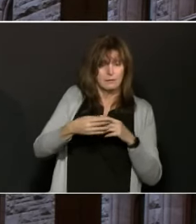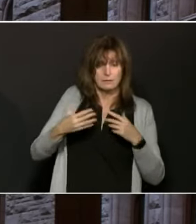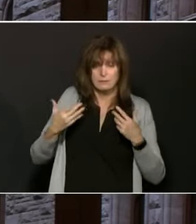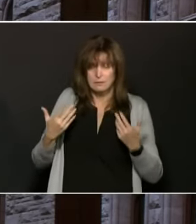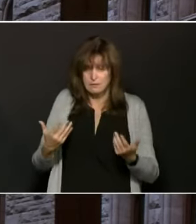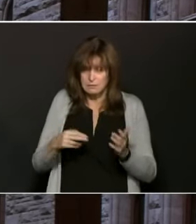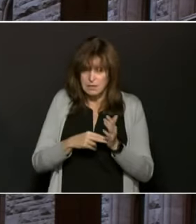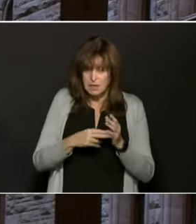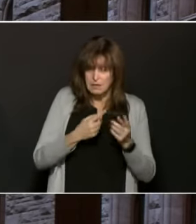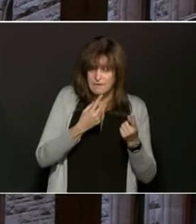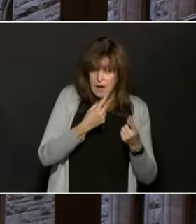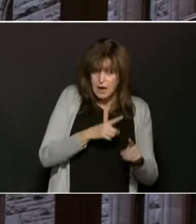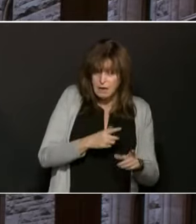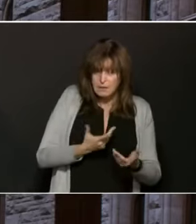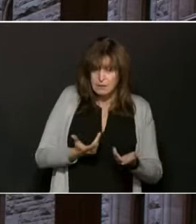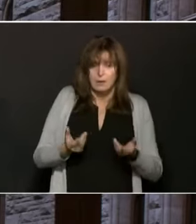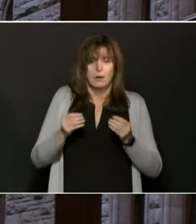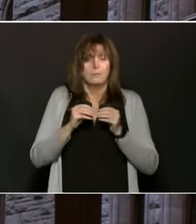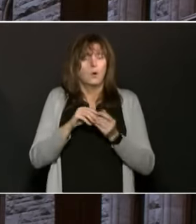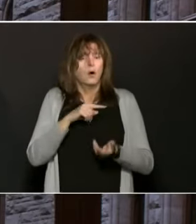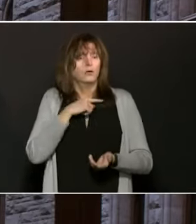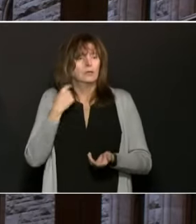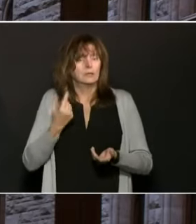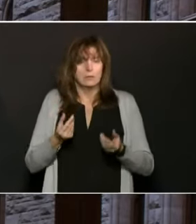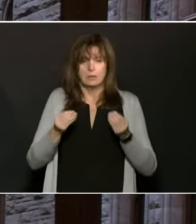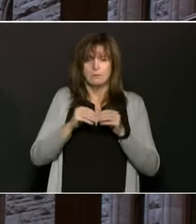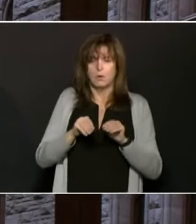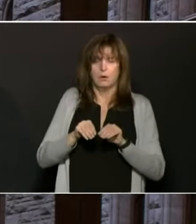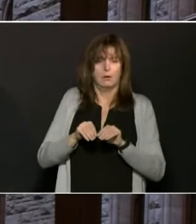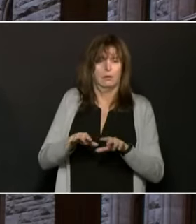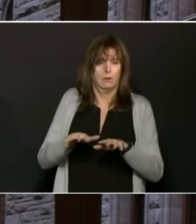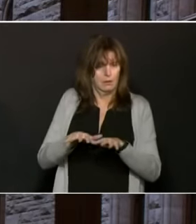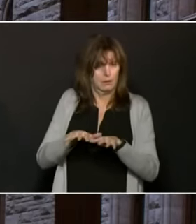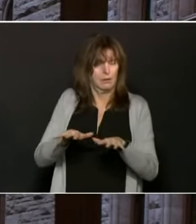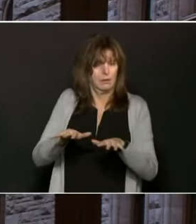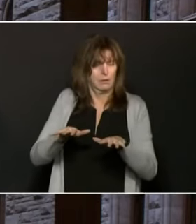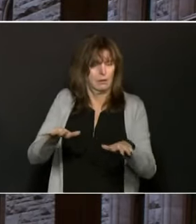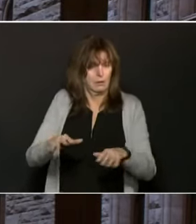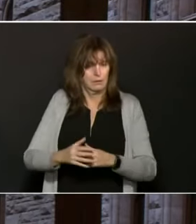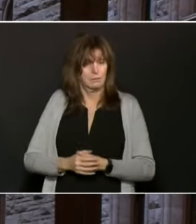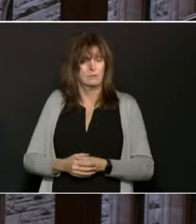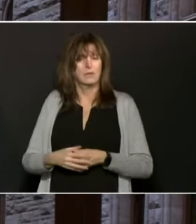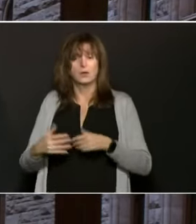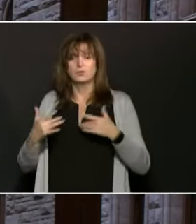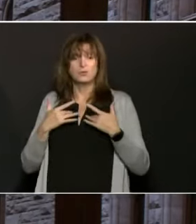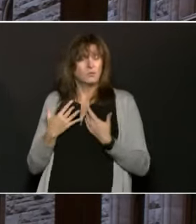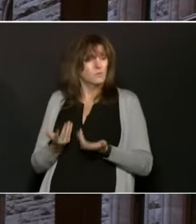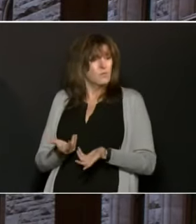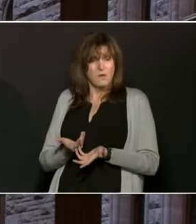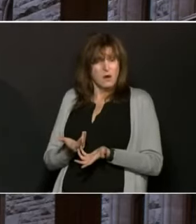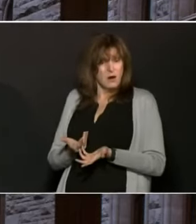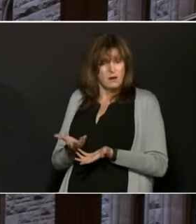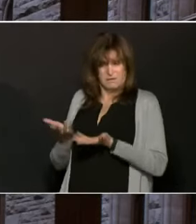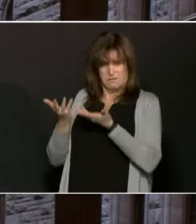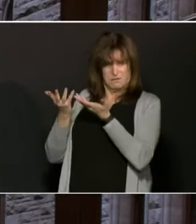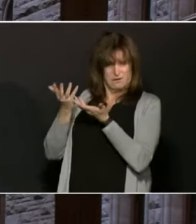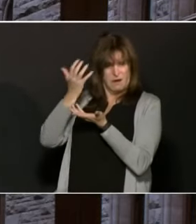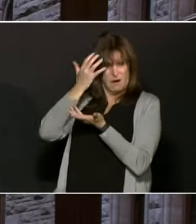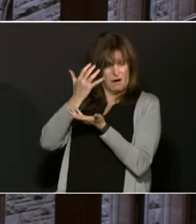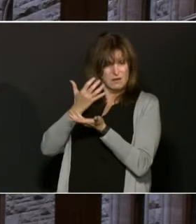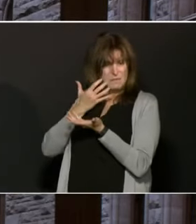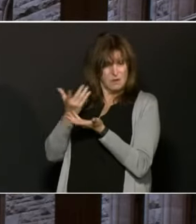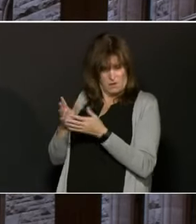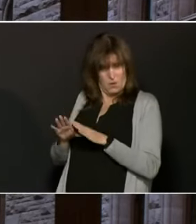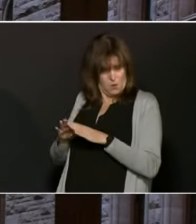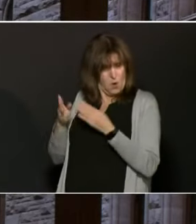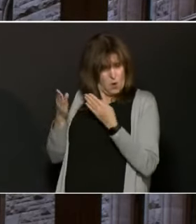time as Dr. Brown was aware, the concern is in our hospital systems. Our hospitals open and trying to function as fully as they